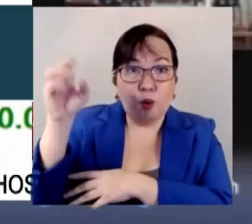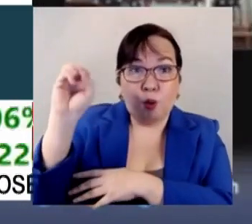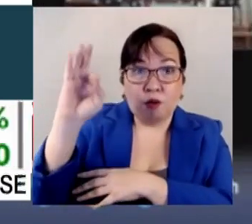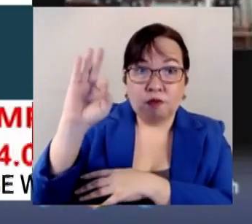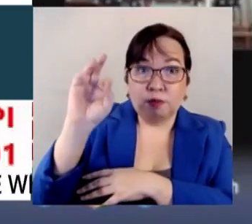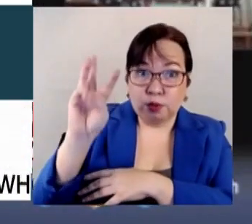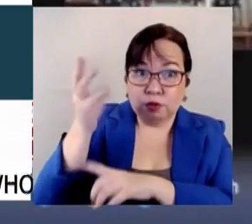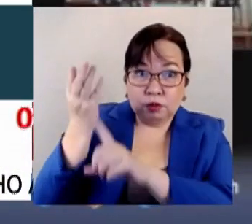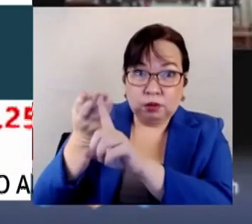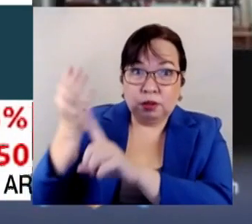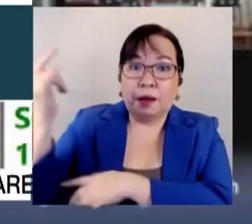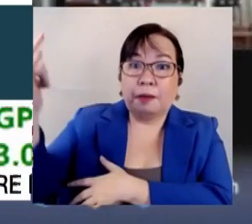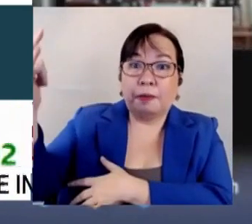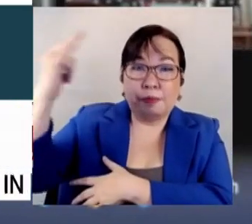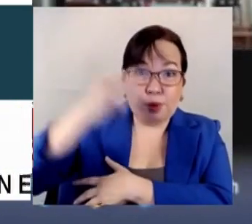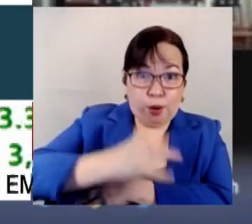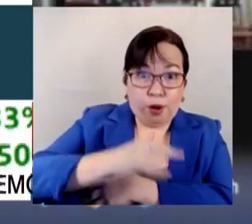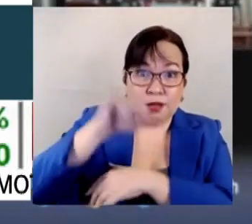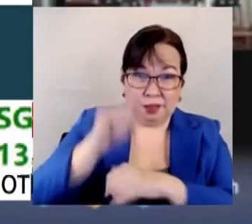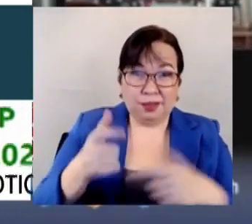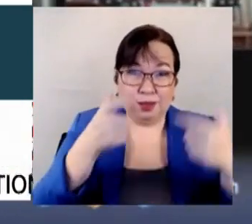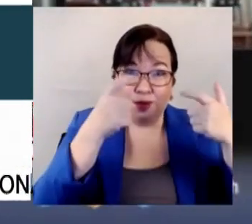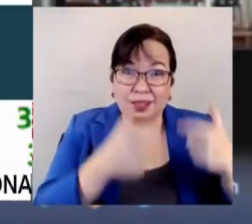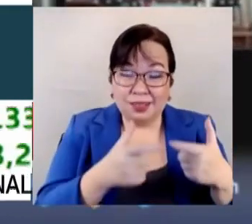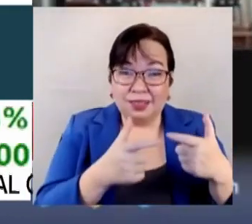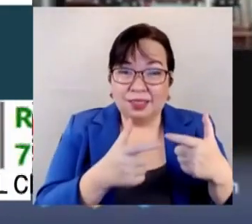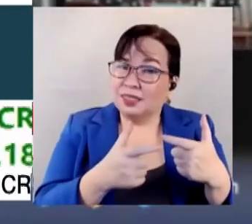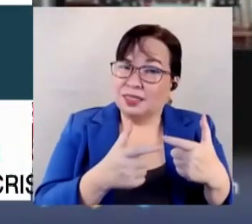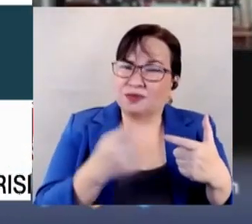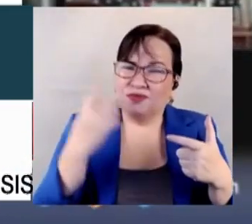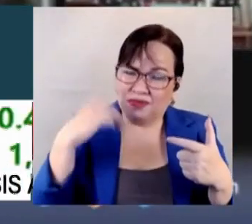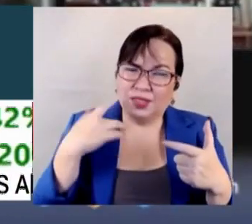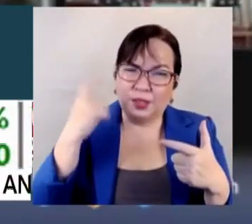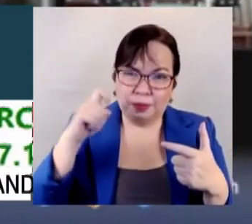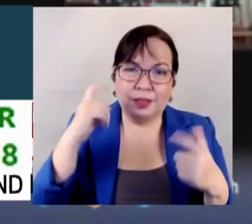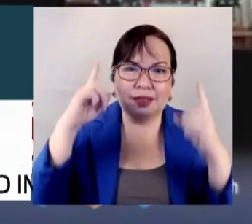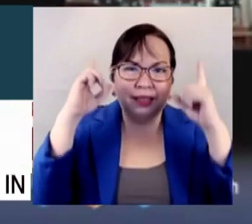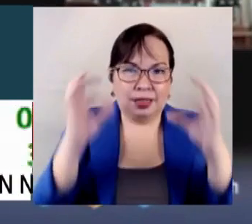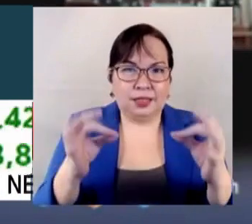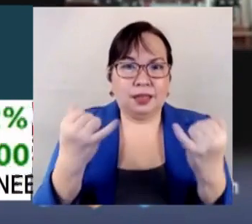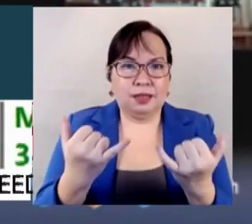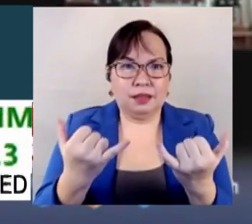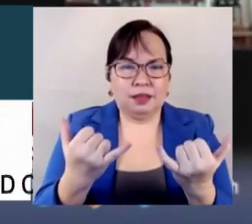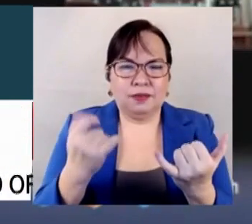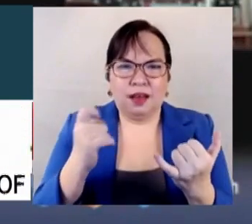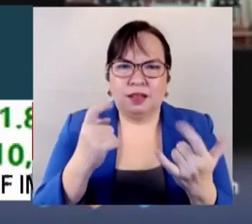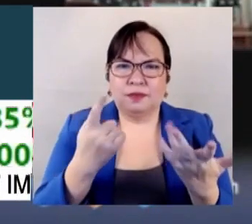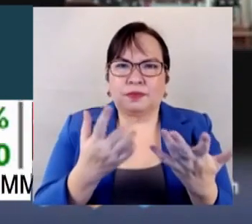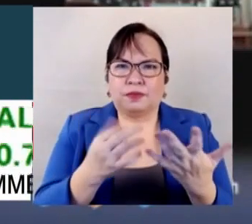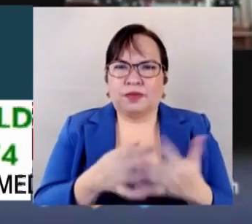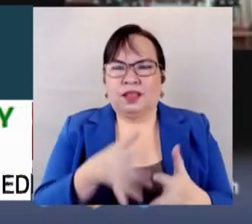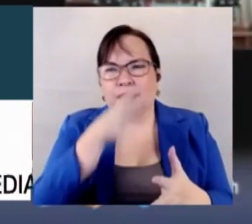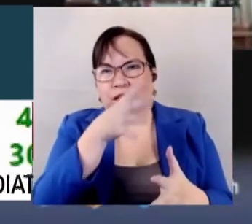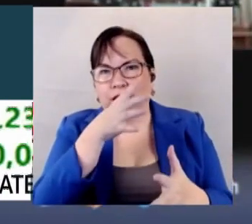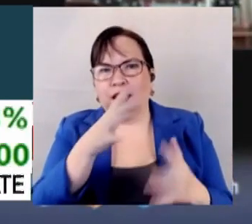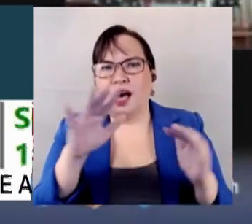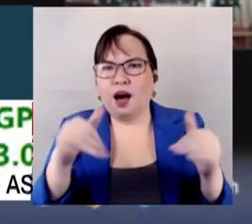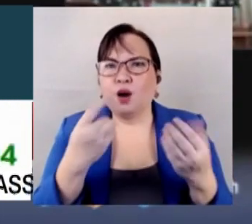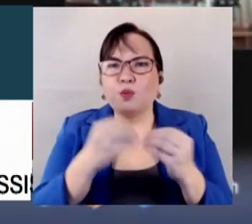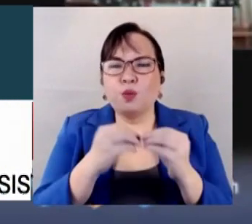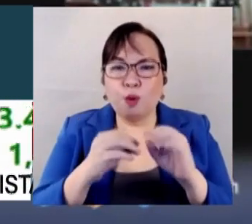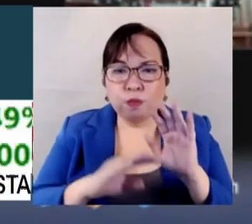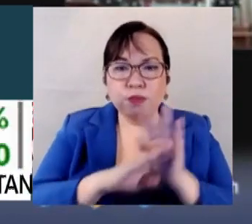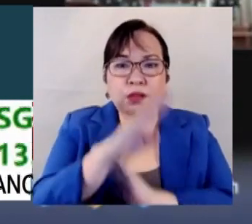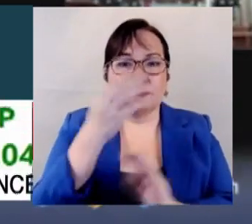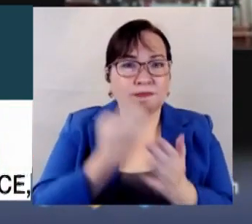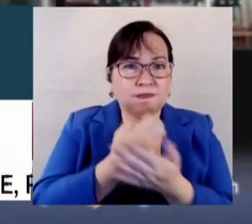to quarantine pa rin? If we don't take this issue seriously and we don't study this carefully, how do you open up the economy? How do you open up